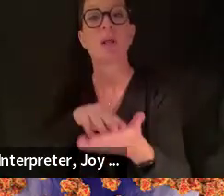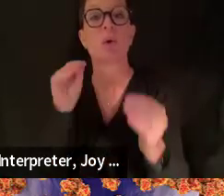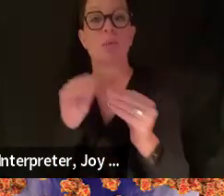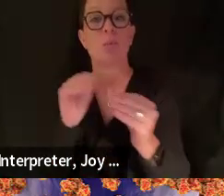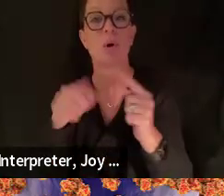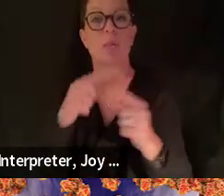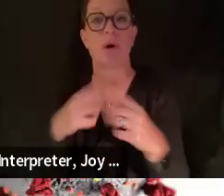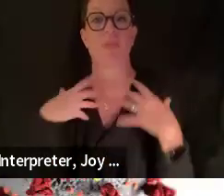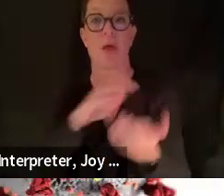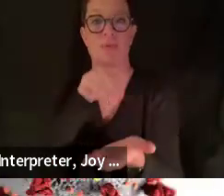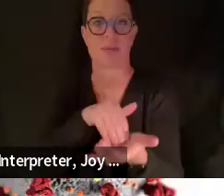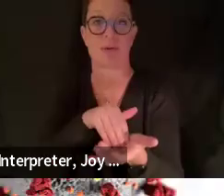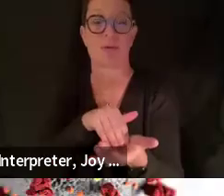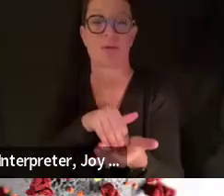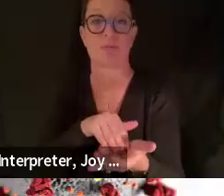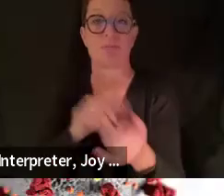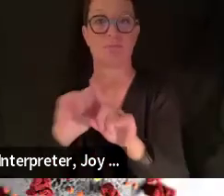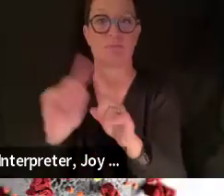information.